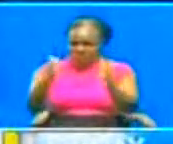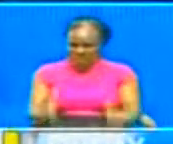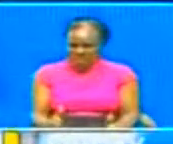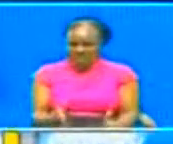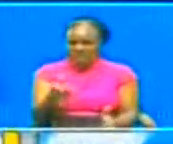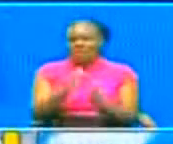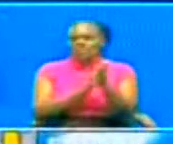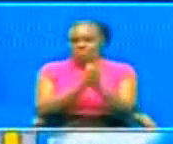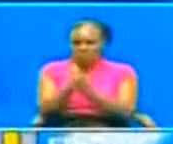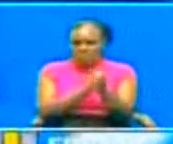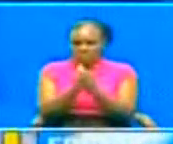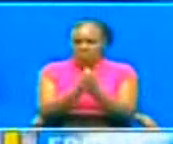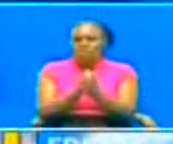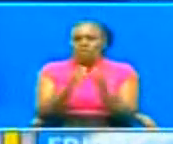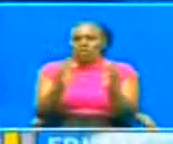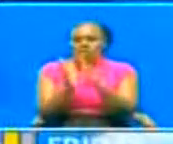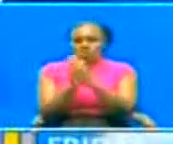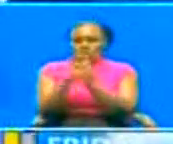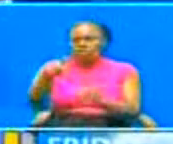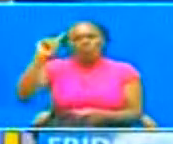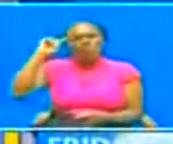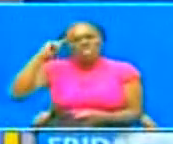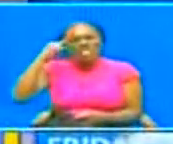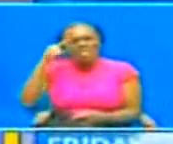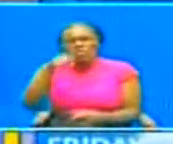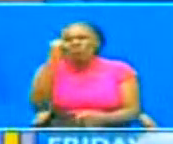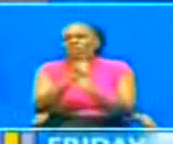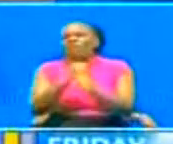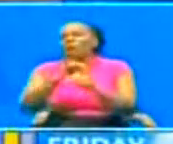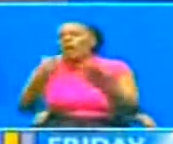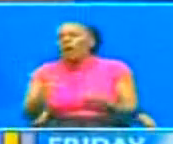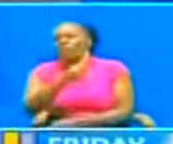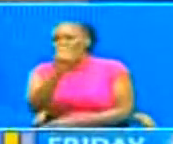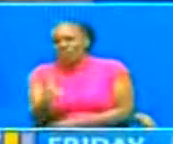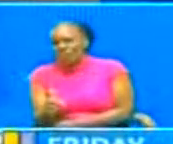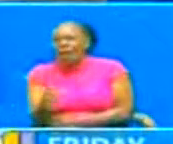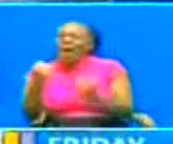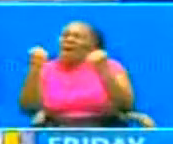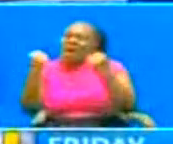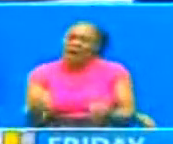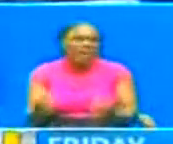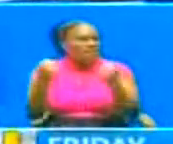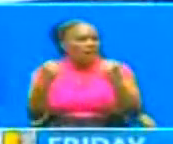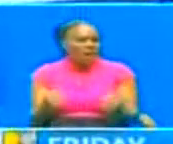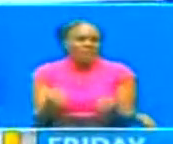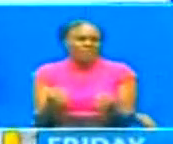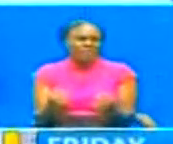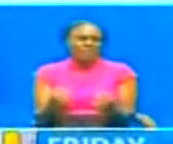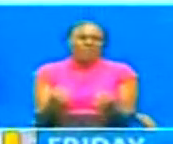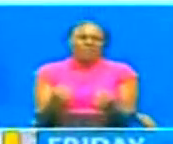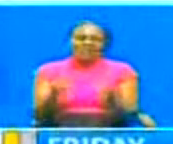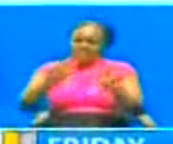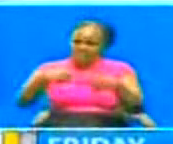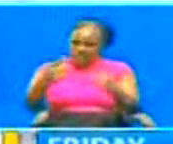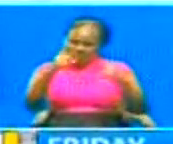very, very inspiring story. How do you think you fared? It was a little bit difficult, I must say. Let me tell you, I can give you a